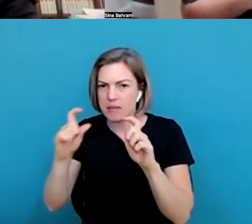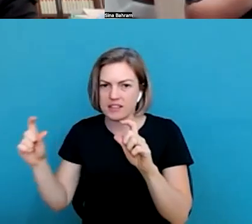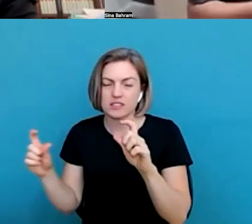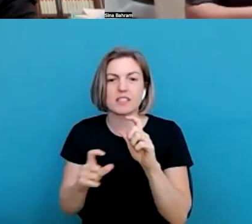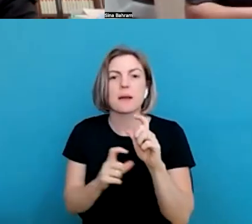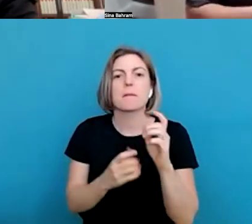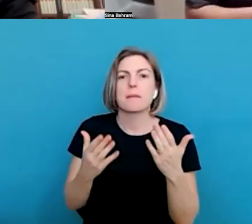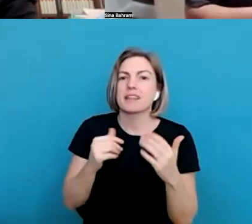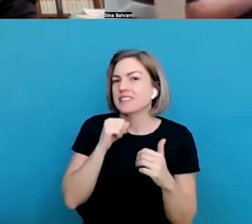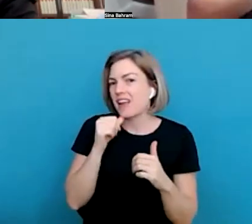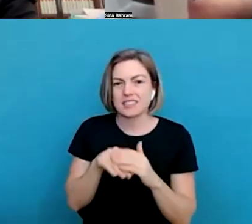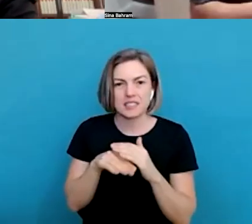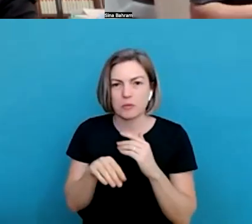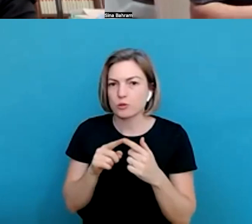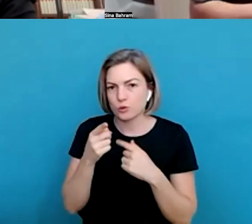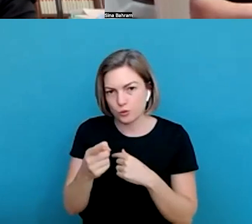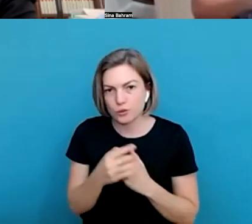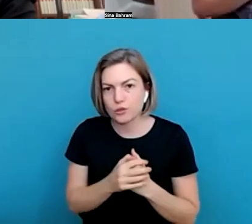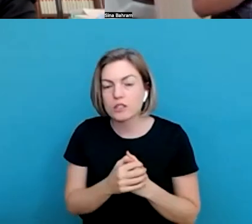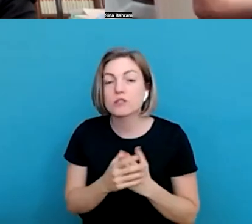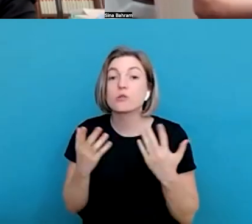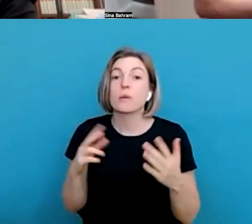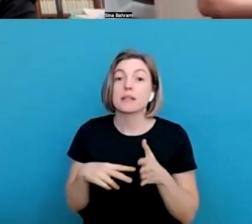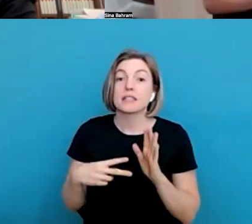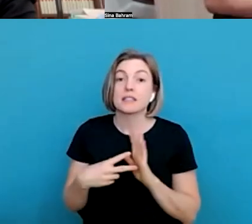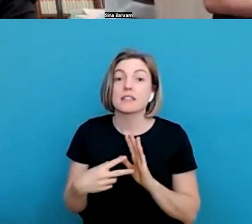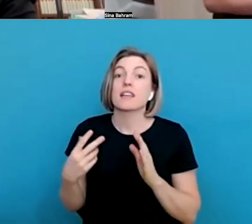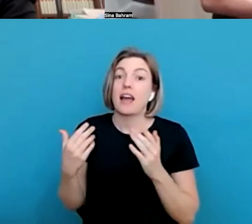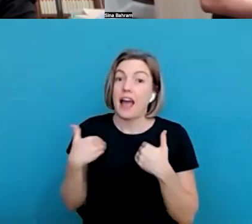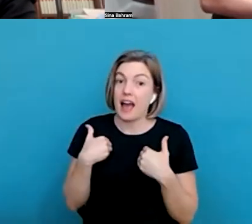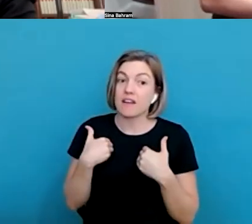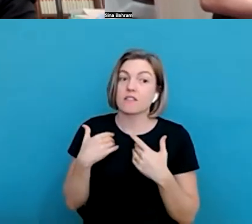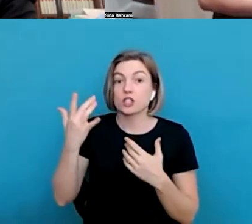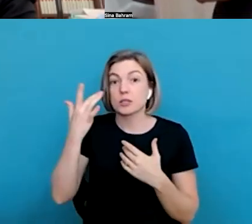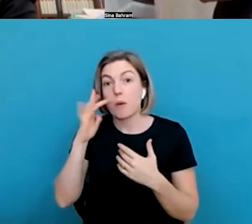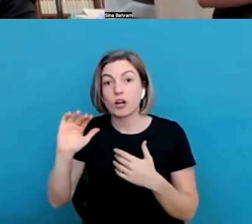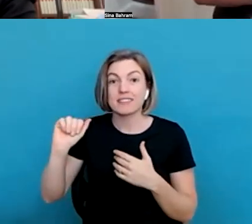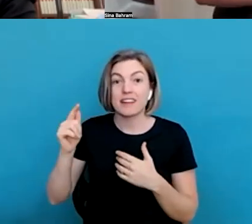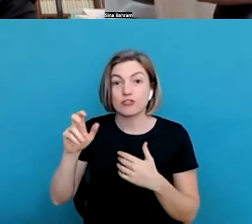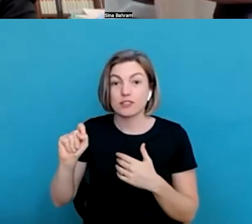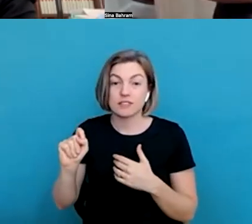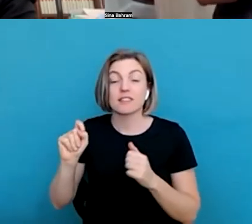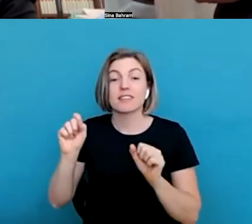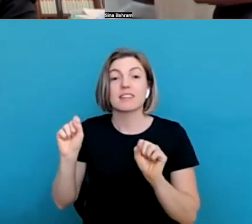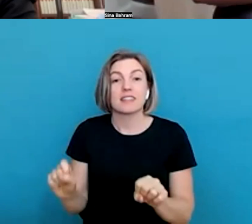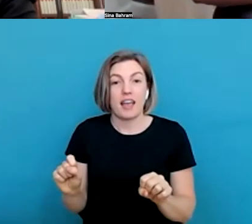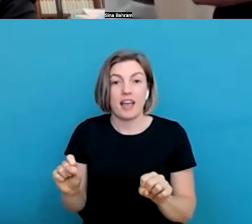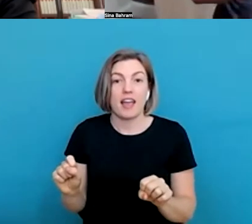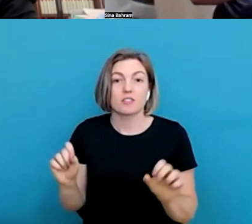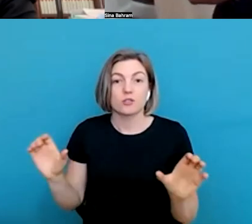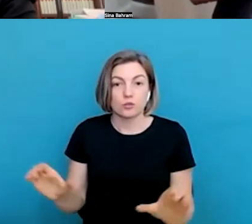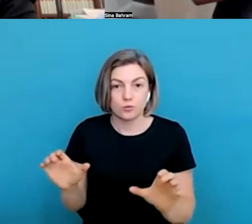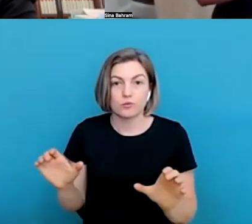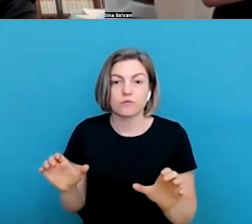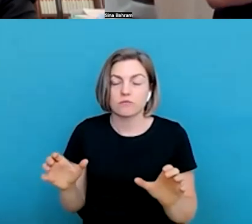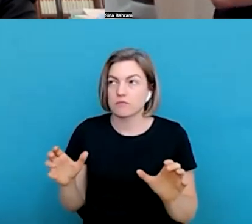be as accessible to you. So the idea here is that there exists such a smart agent that is able to do